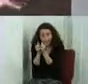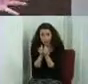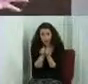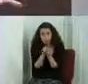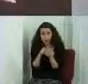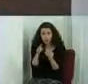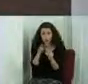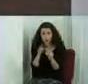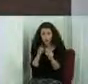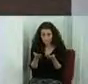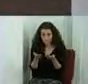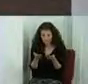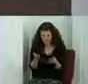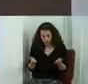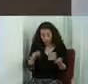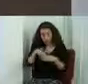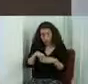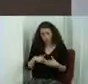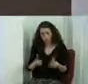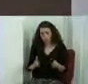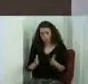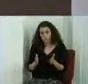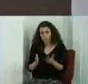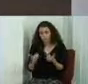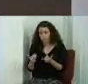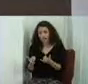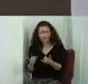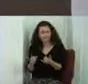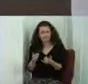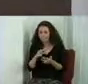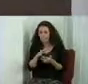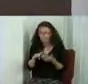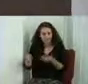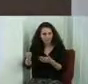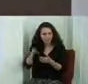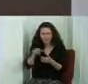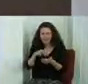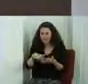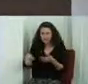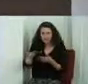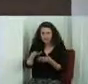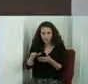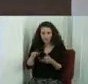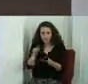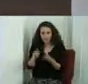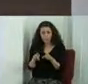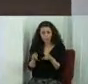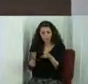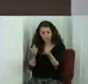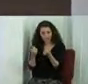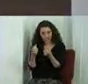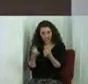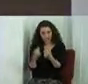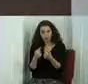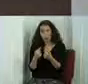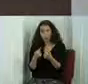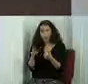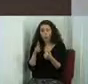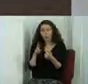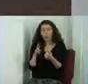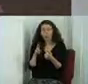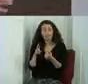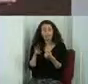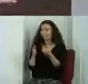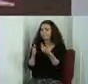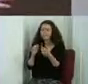those who are in this room together today, those who will come next week, those who have been here before, help us